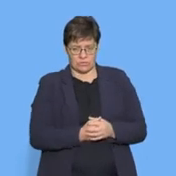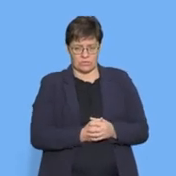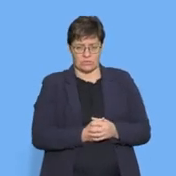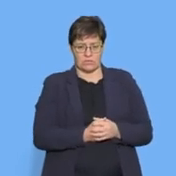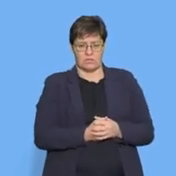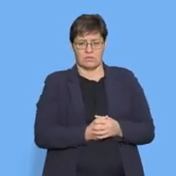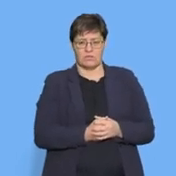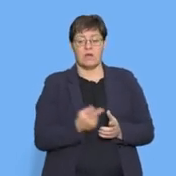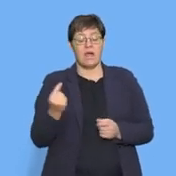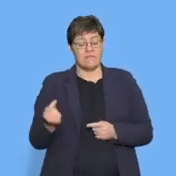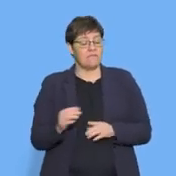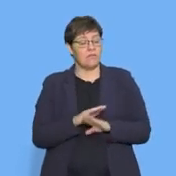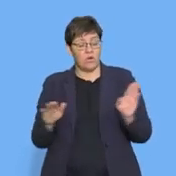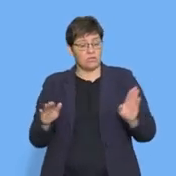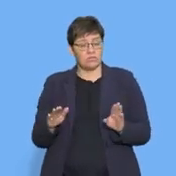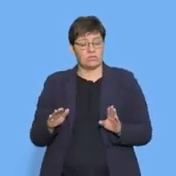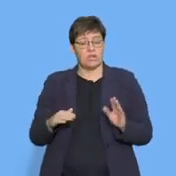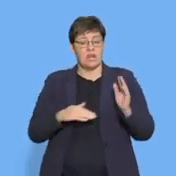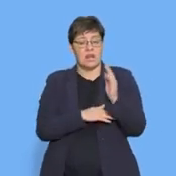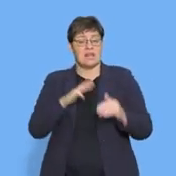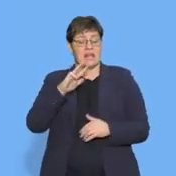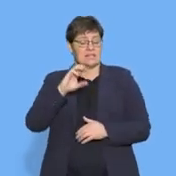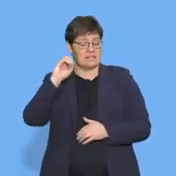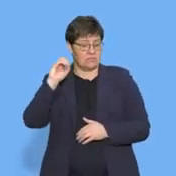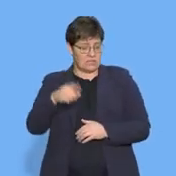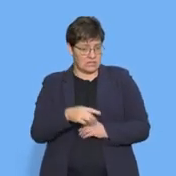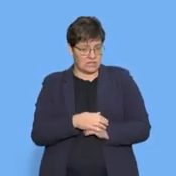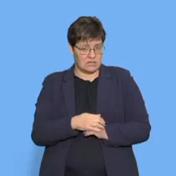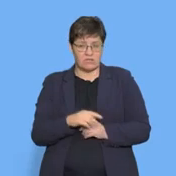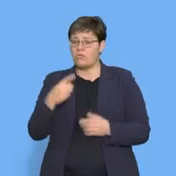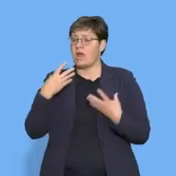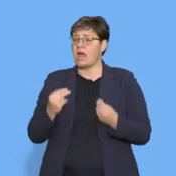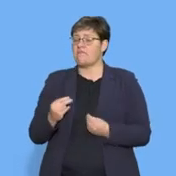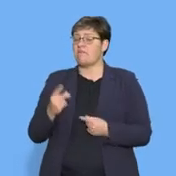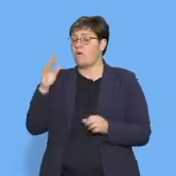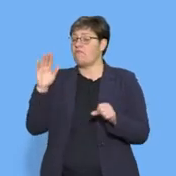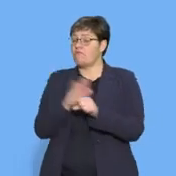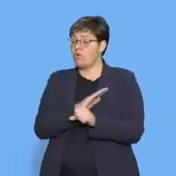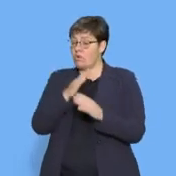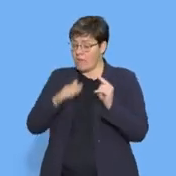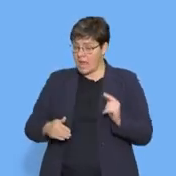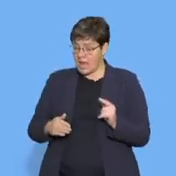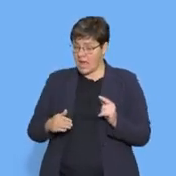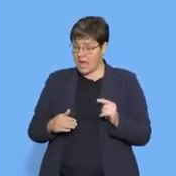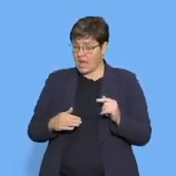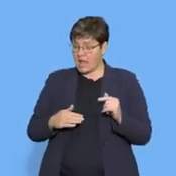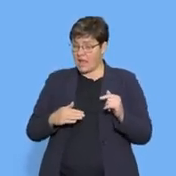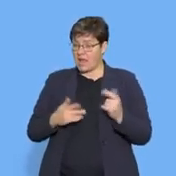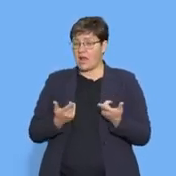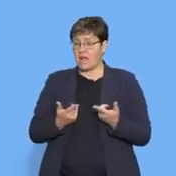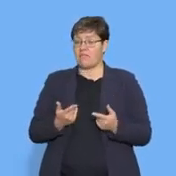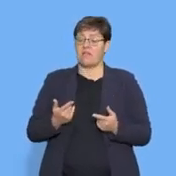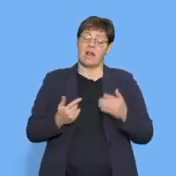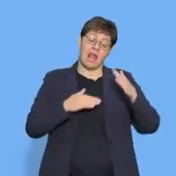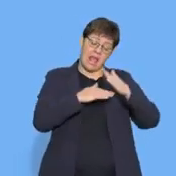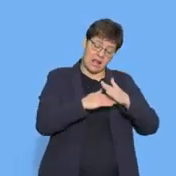part is if the triangle is not right angle, the first question we ask, do we have one full pair of angles and a matching, one full